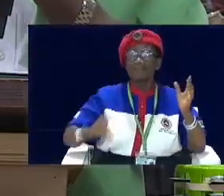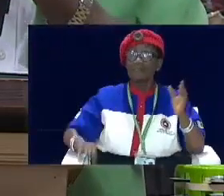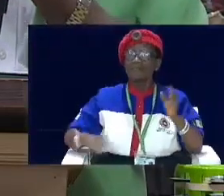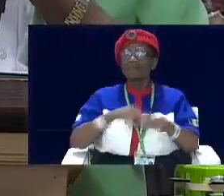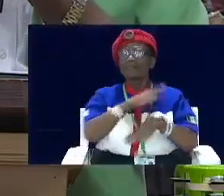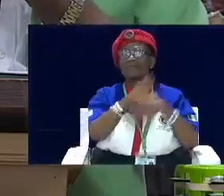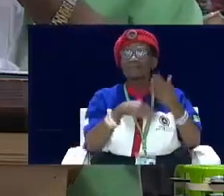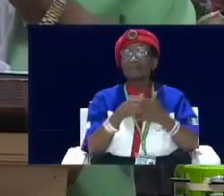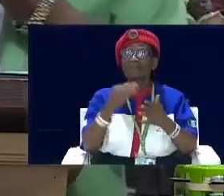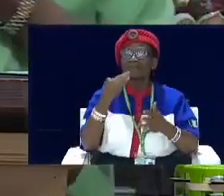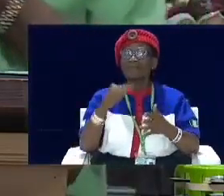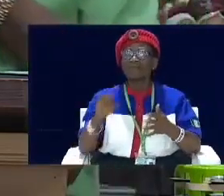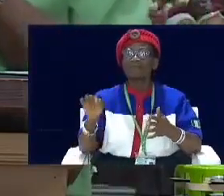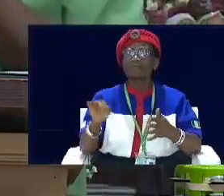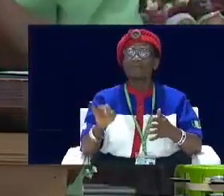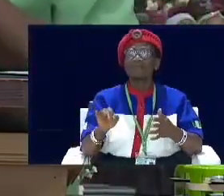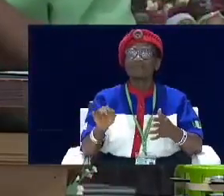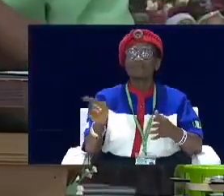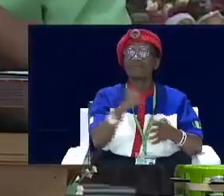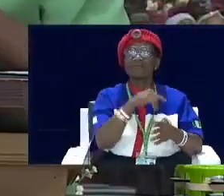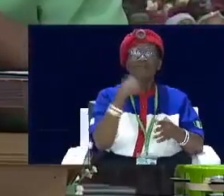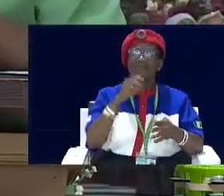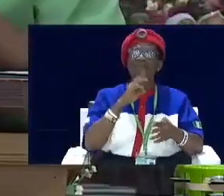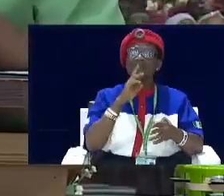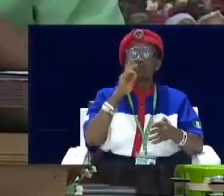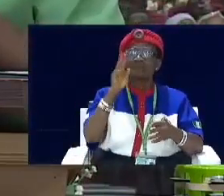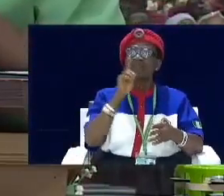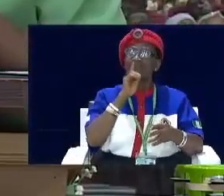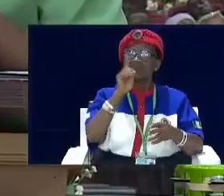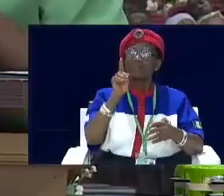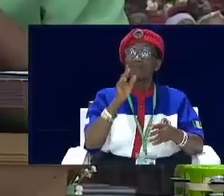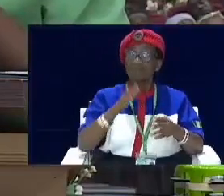of those of you who are genuinely my children, it